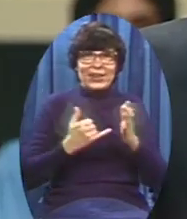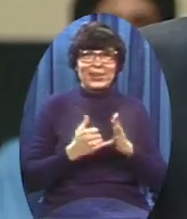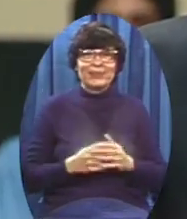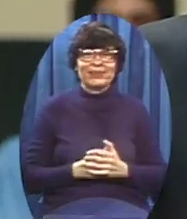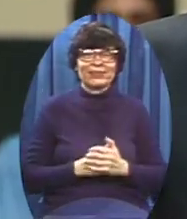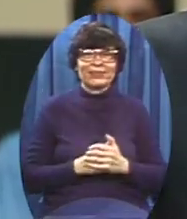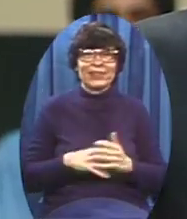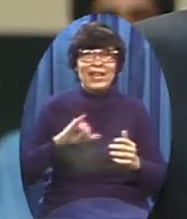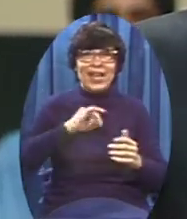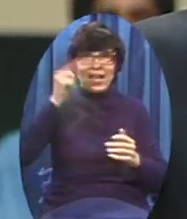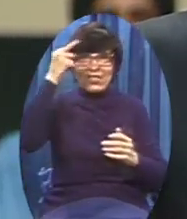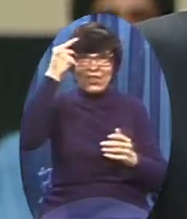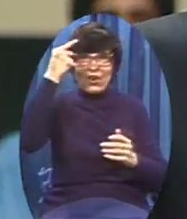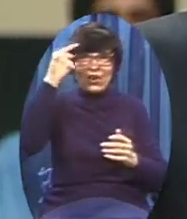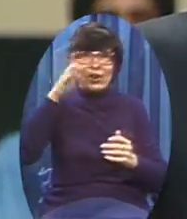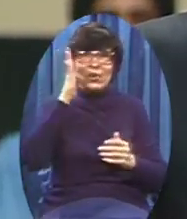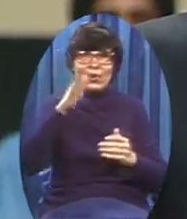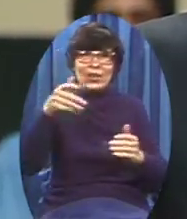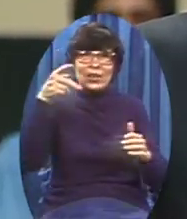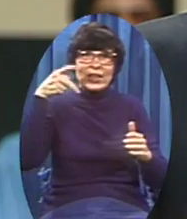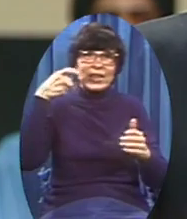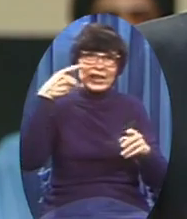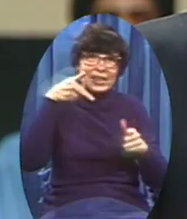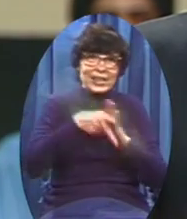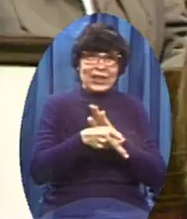I thought for sure he's going to kill a dozen of you students.